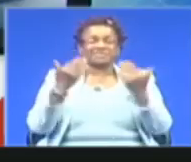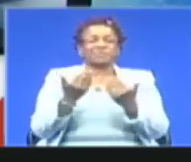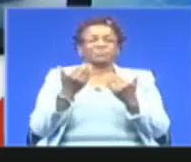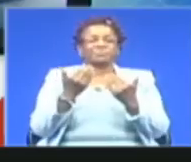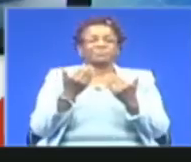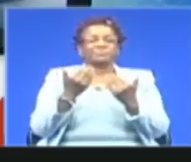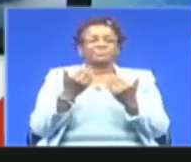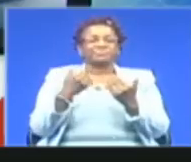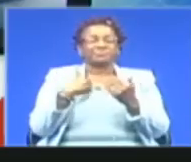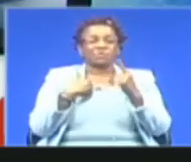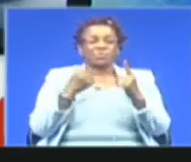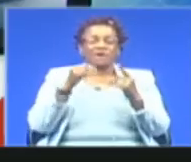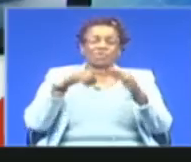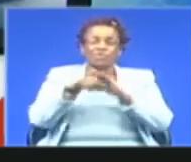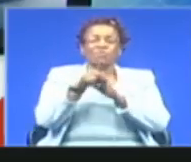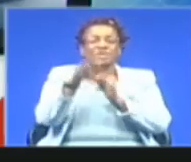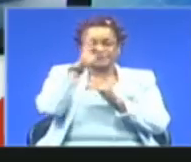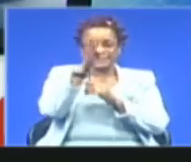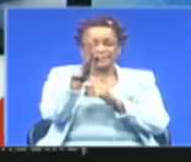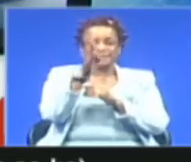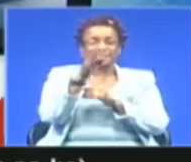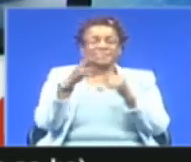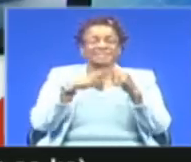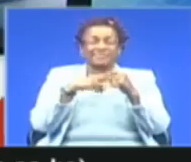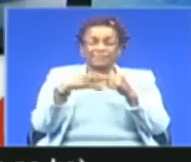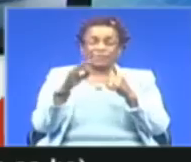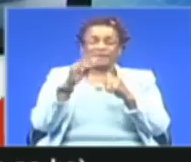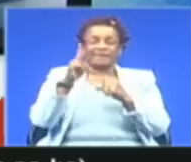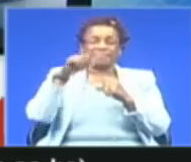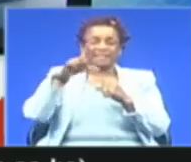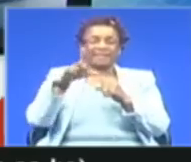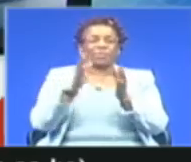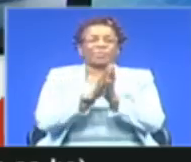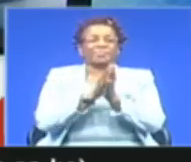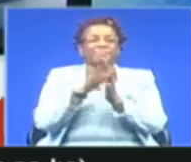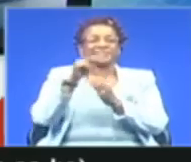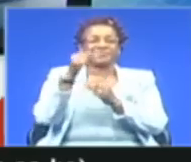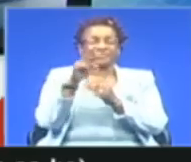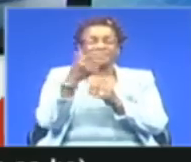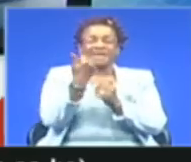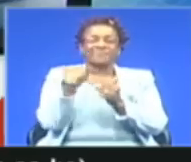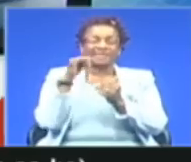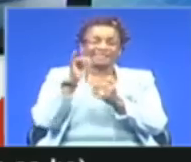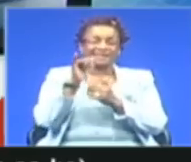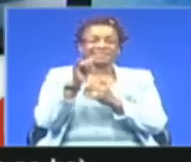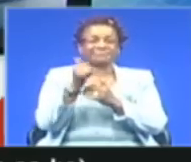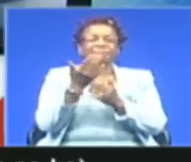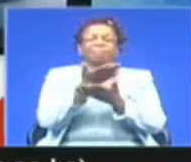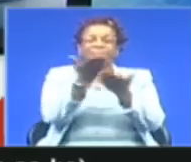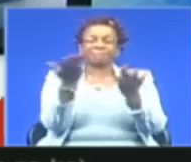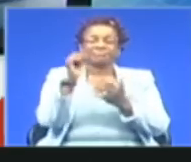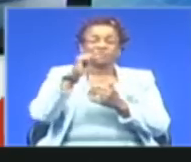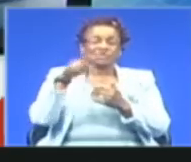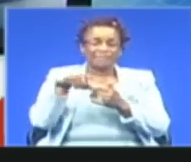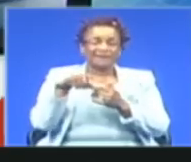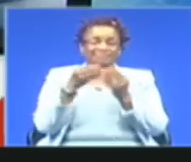Whopping 21 goals were scored on Sunday in match day 7 of the Kenyan Premier League, with NTV broadcasting the 9-goal thriller that saw Sofapaka beat Tusker